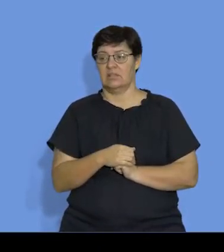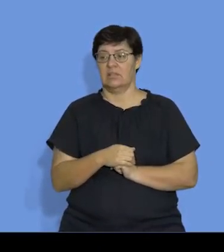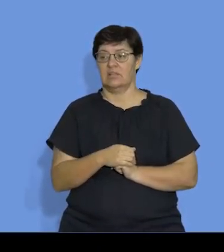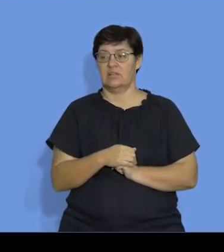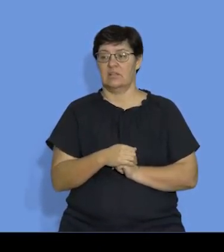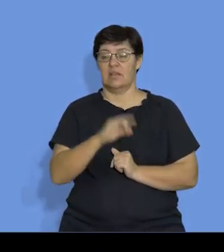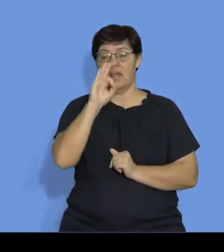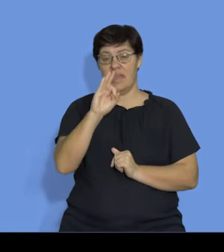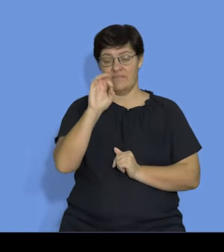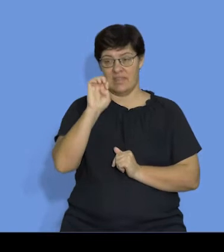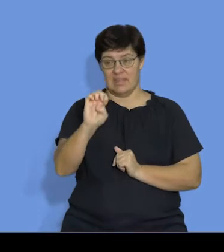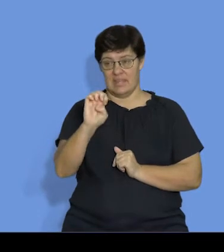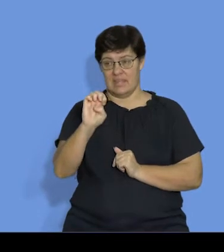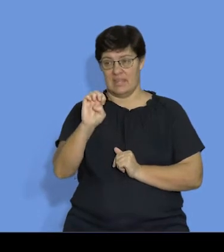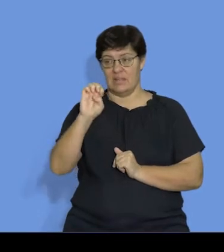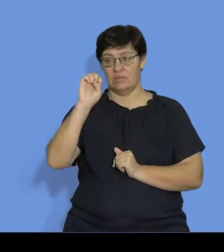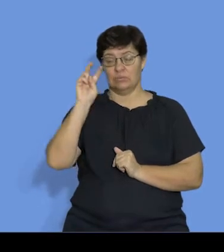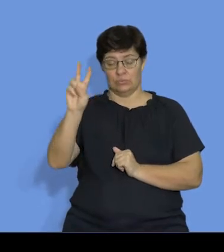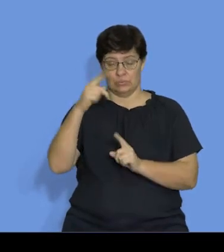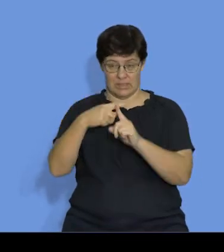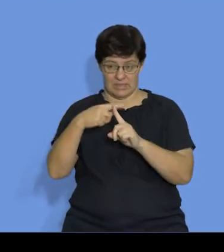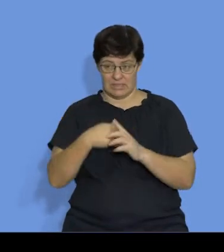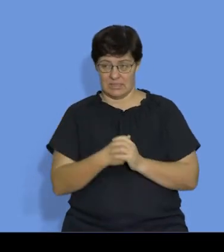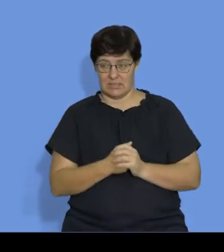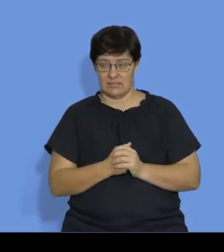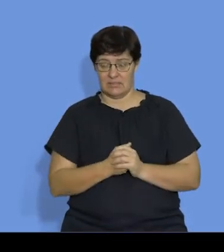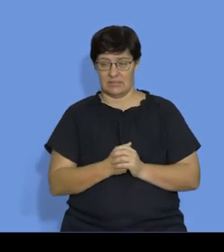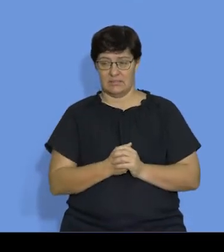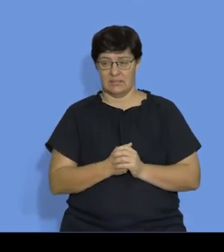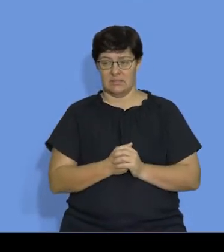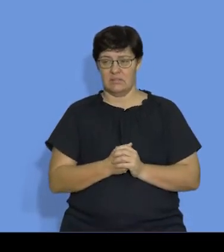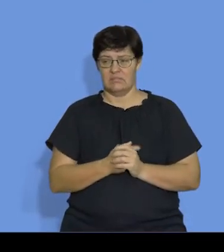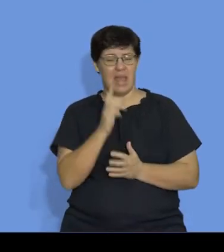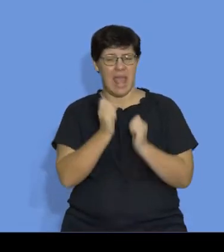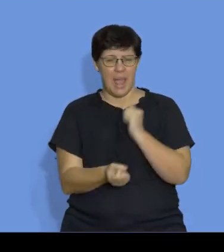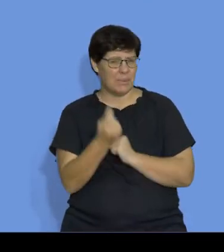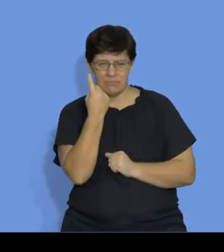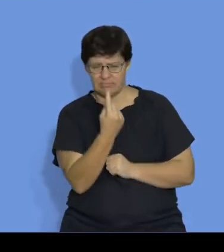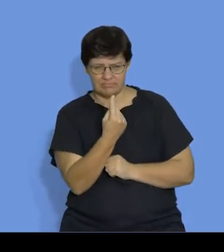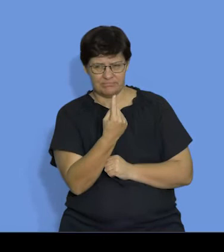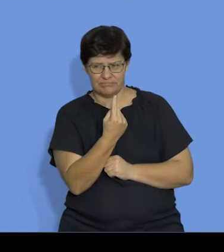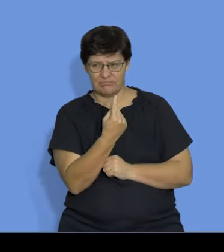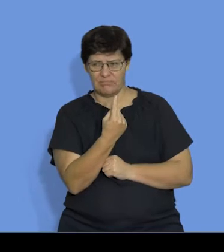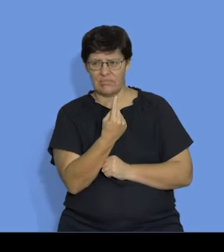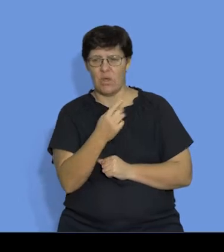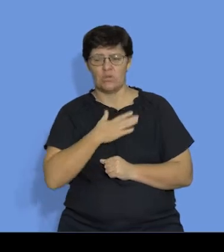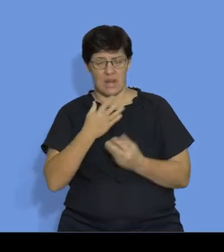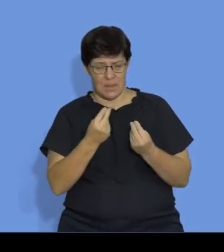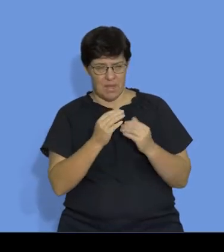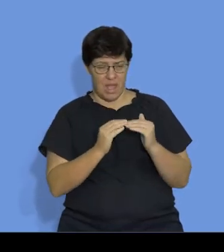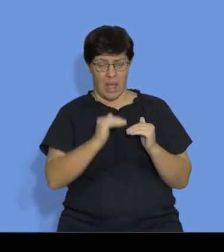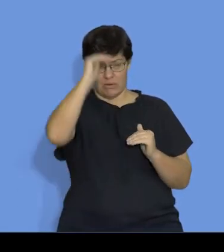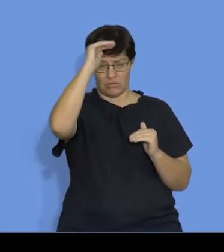ion 2, okay? There's only one thing that can happen. Has the oxidation number increased or